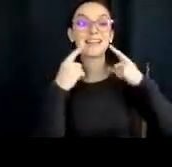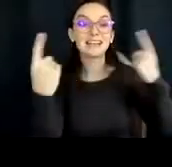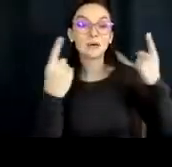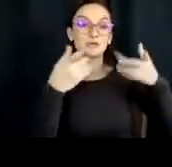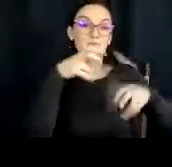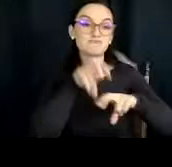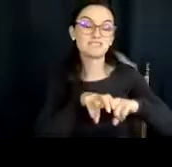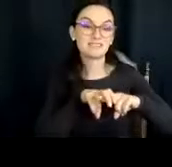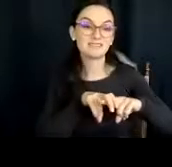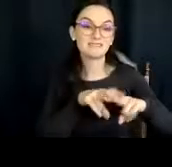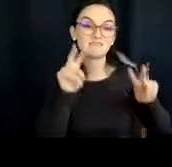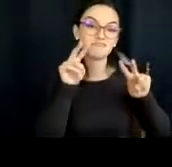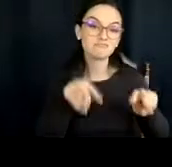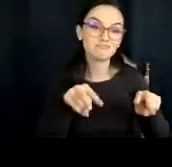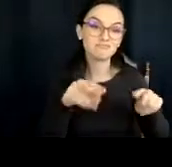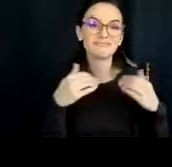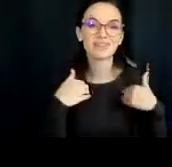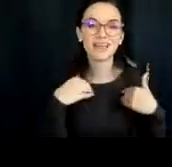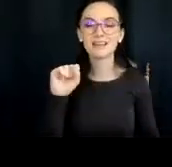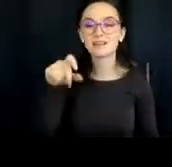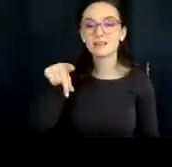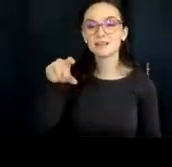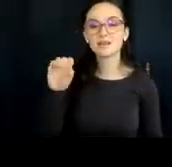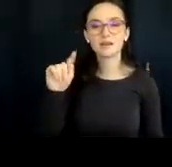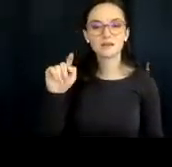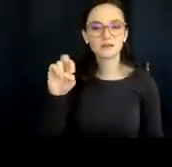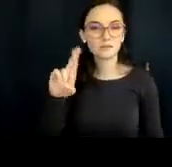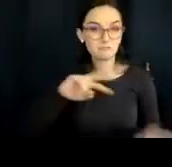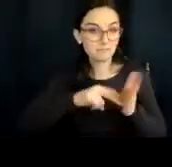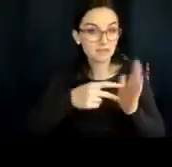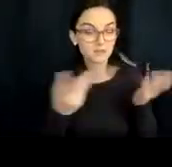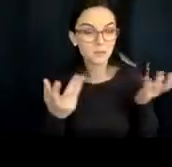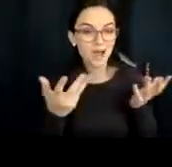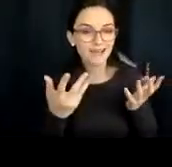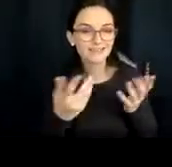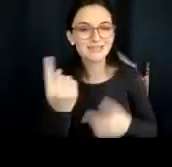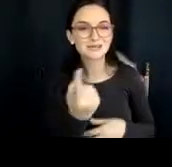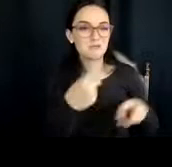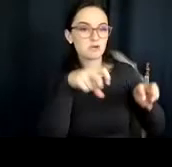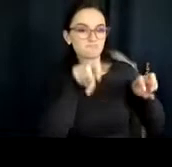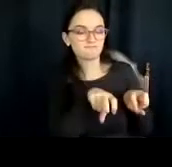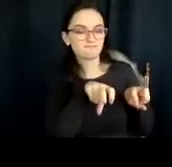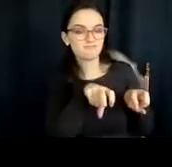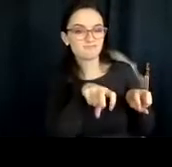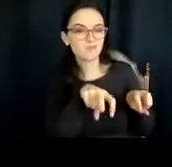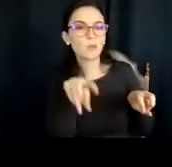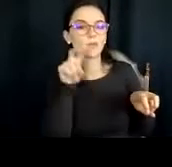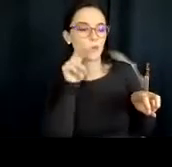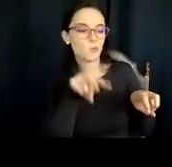has a spotter, a person called a spotter sitting next to them who is watching the game and can tell